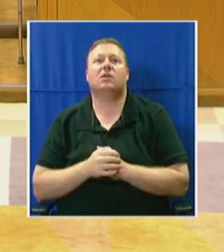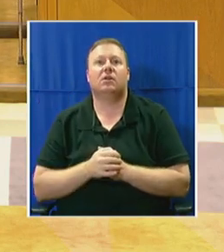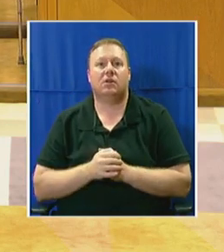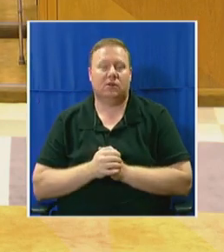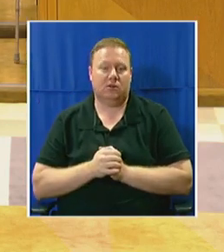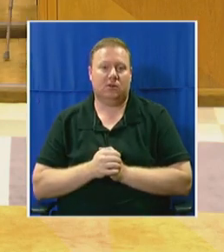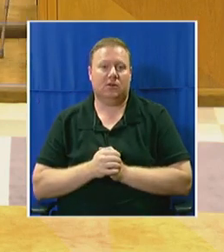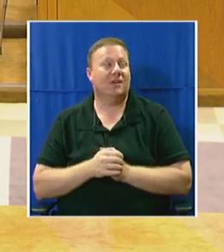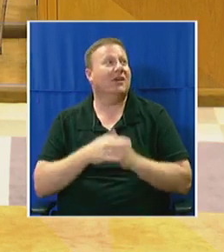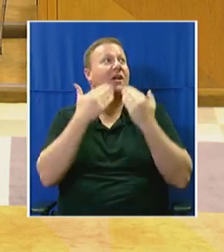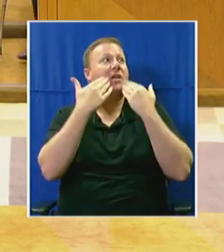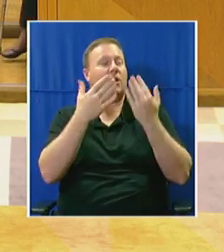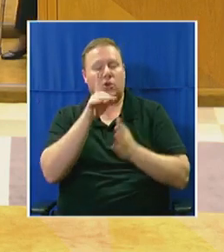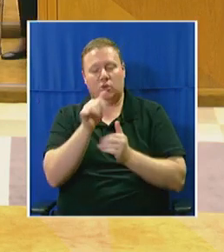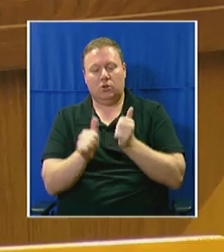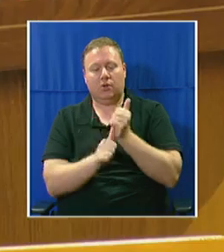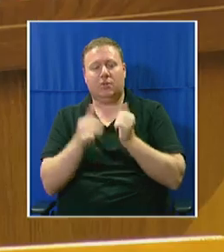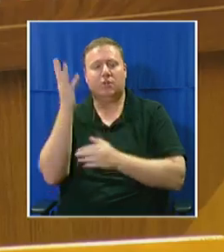cindil